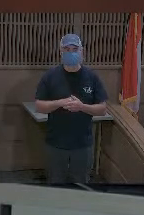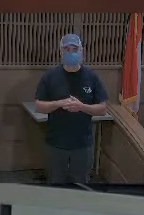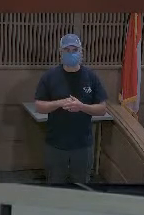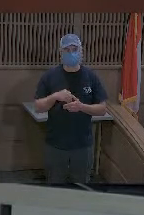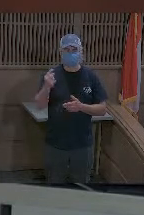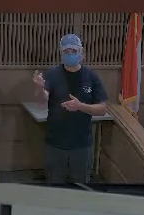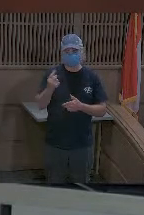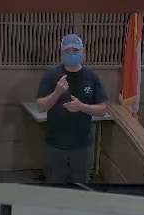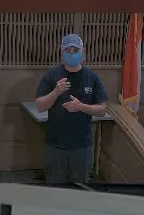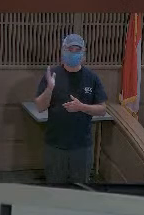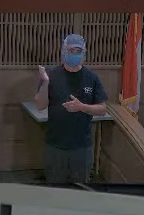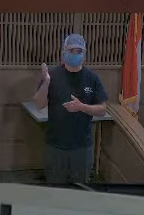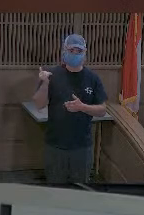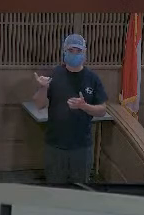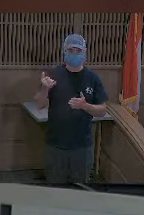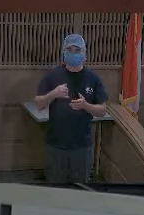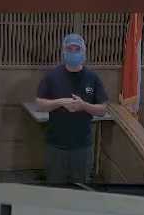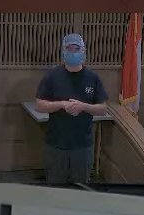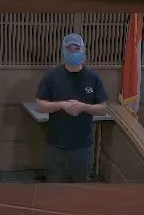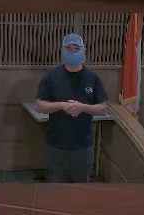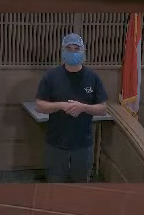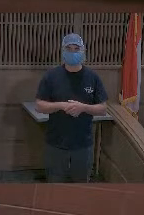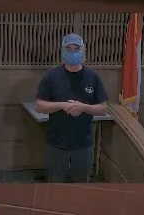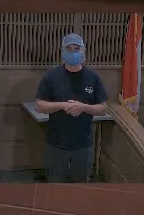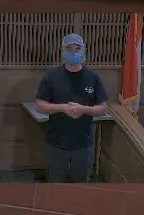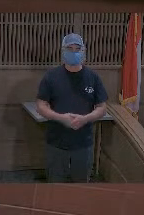forward for some comments.